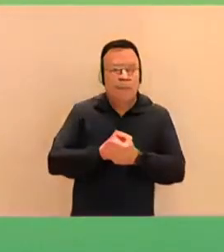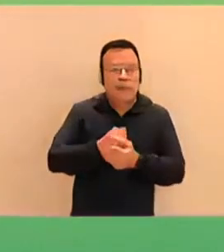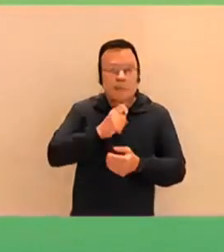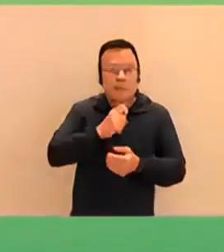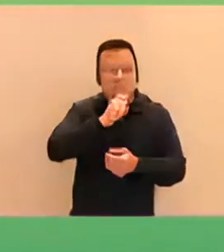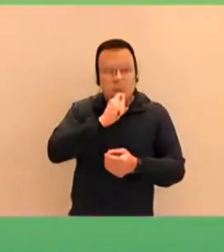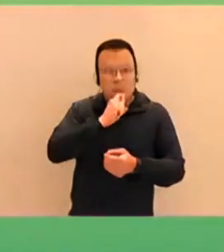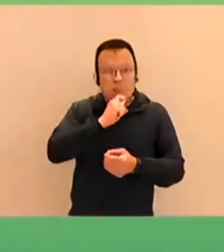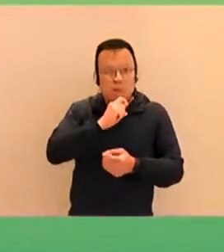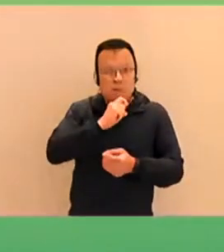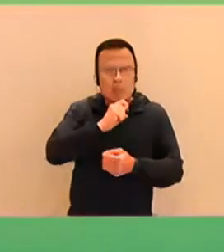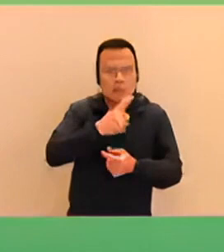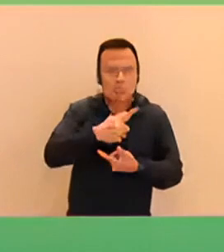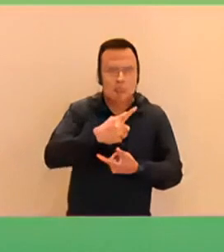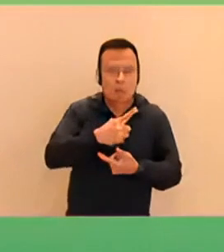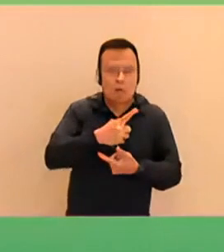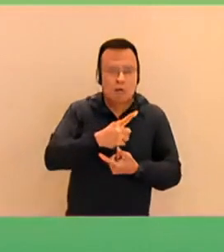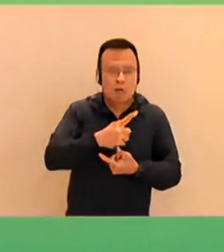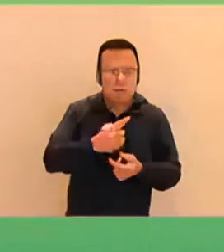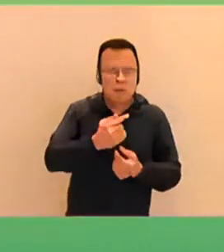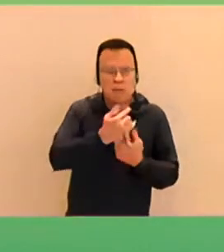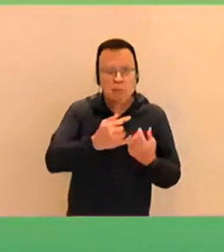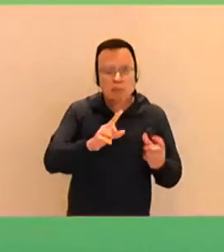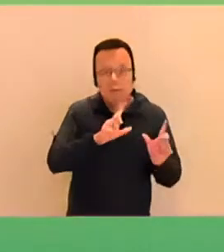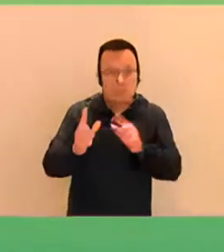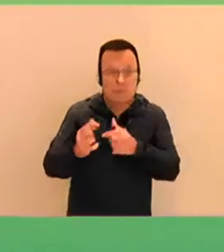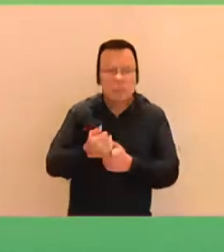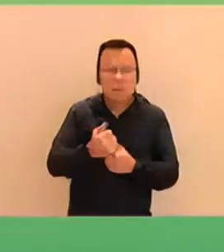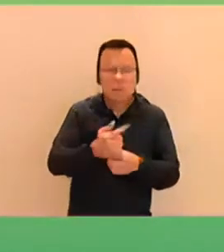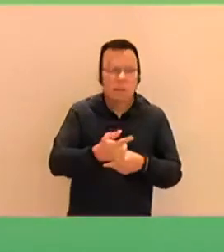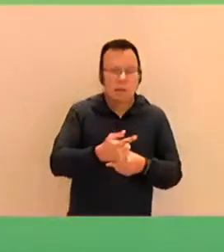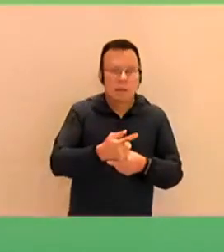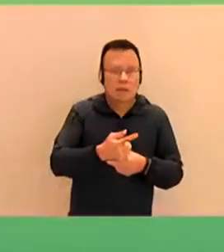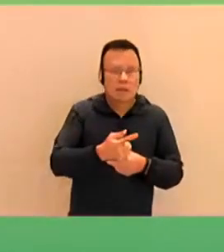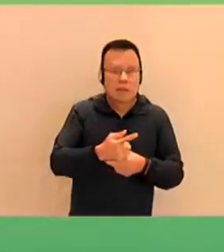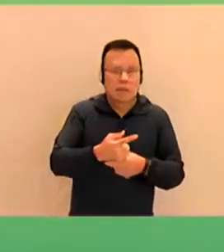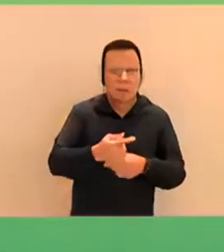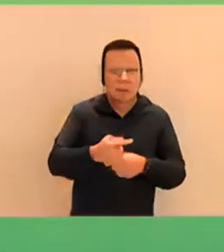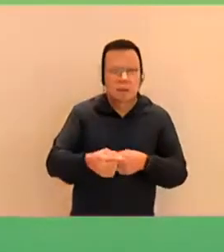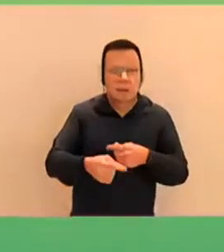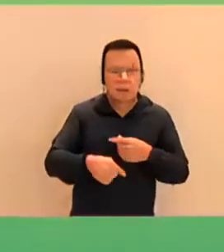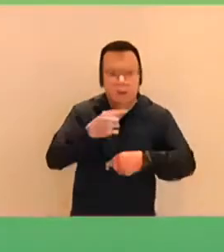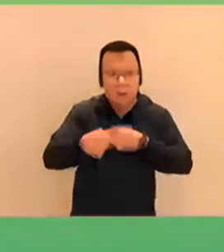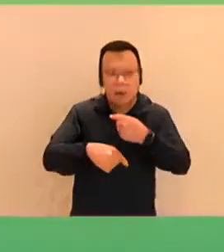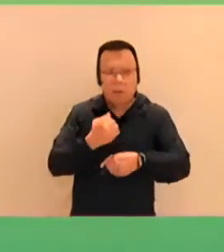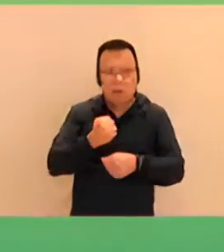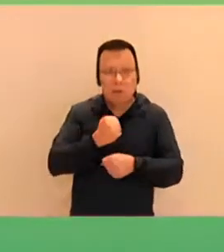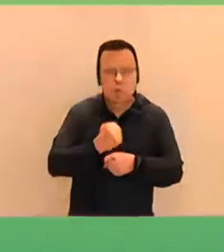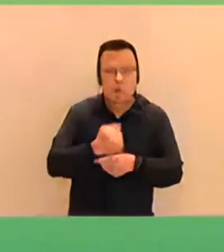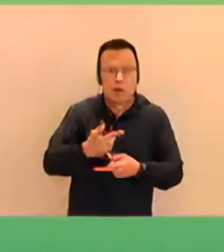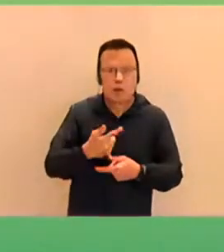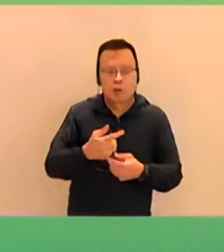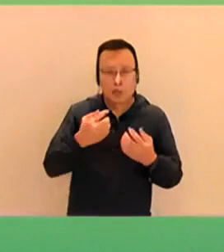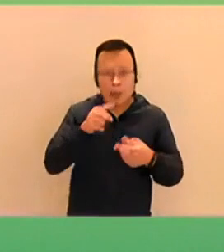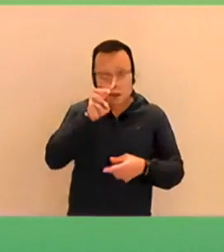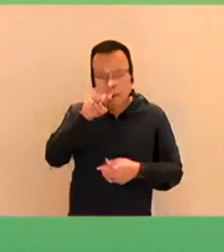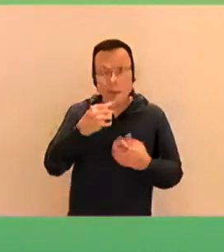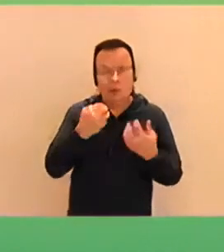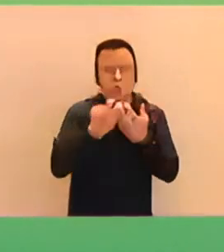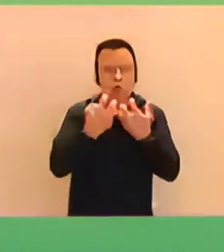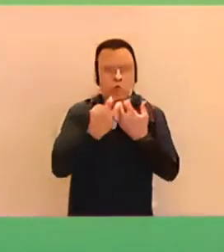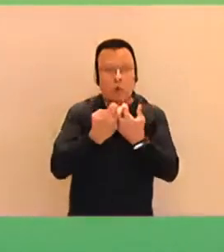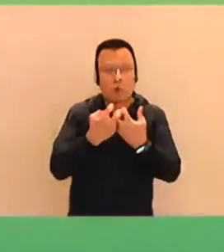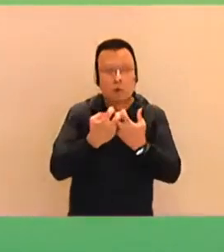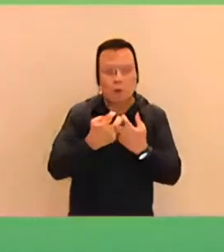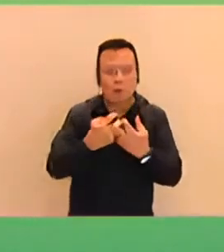And also not only based on data, and we can produce more knowledge, and then finally rethinking